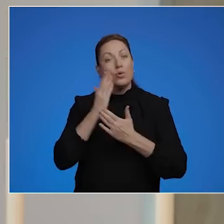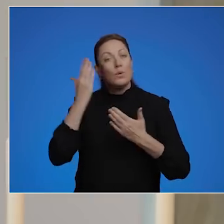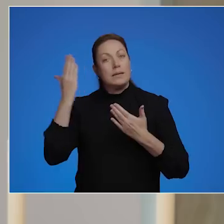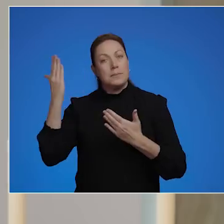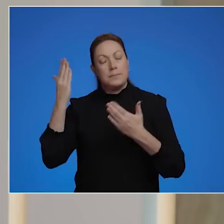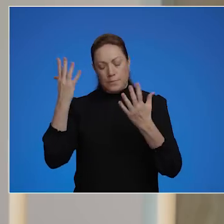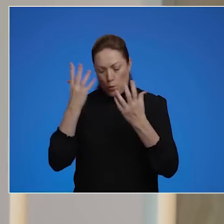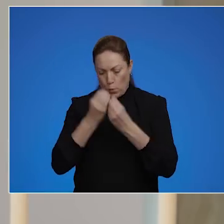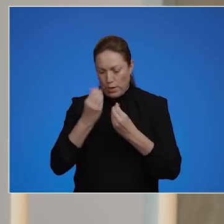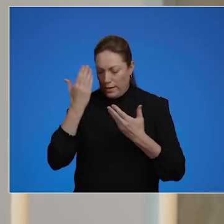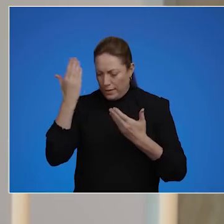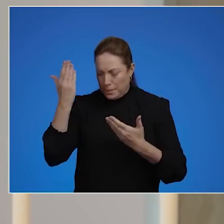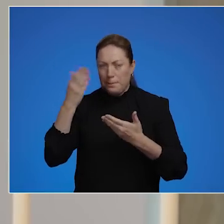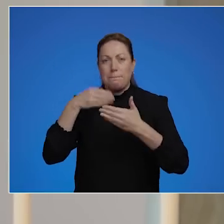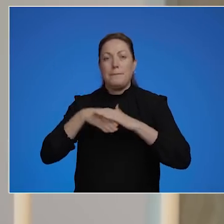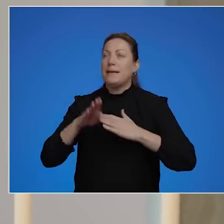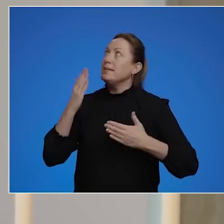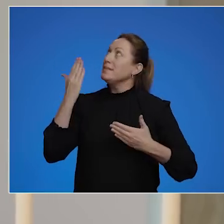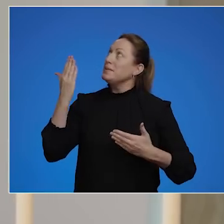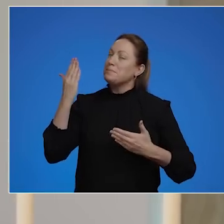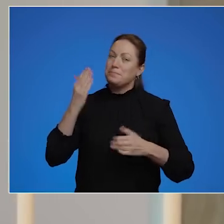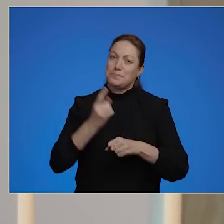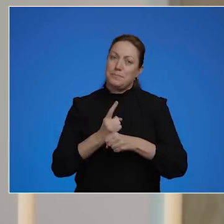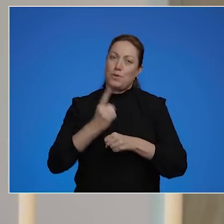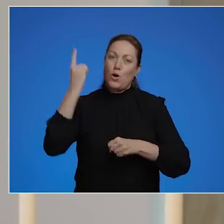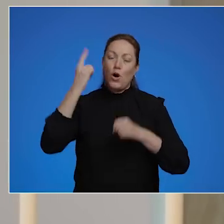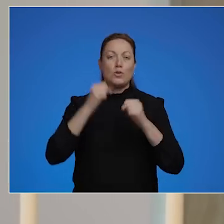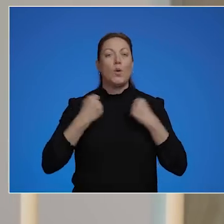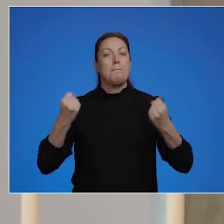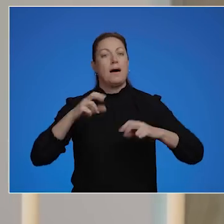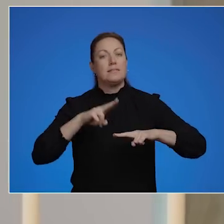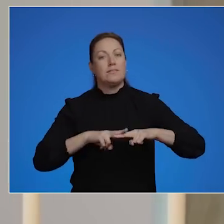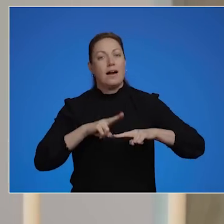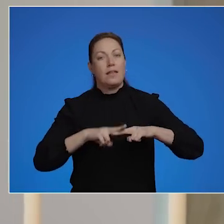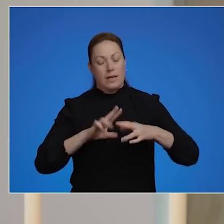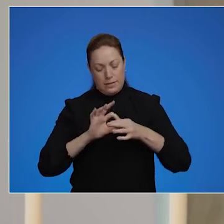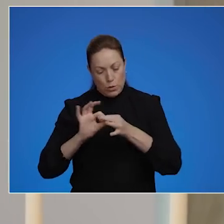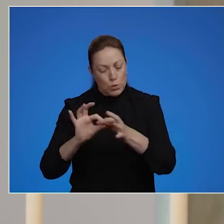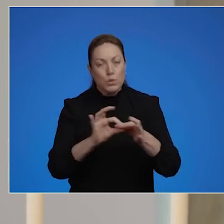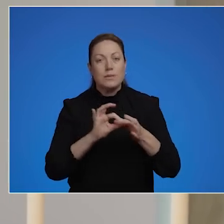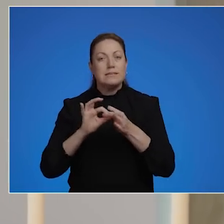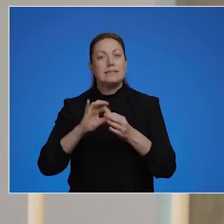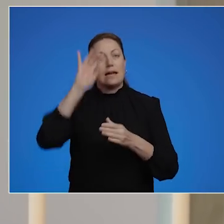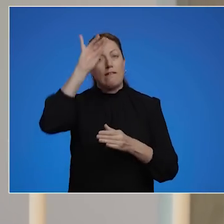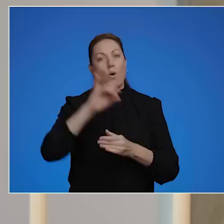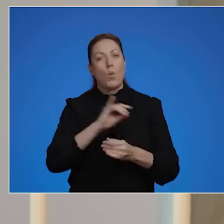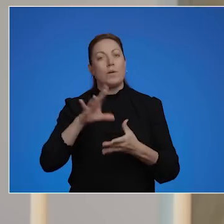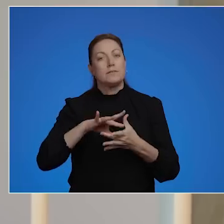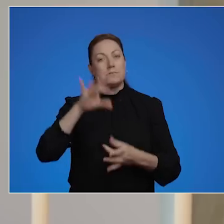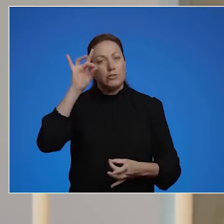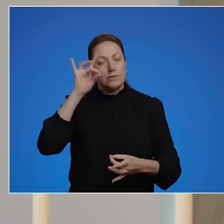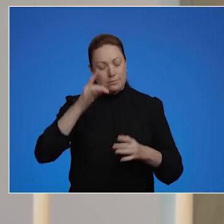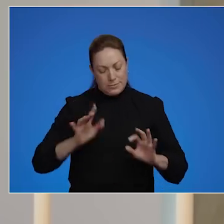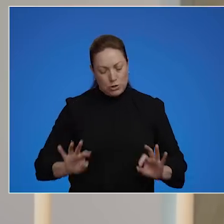Through him and with him and in him, O God, Almighty Father, in the unity of the Holy